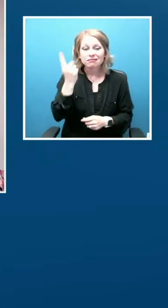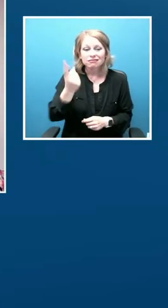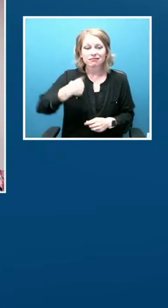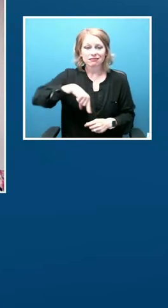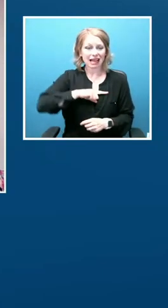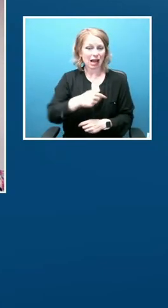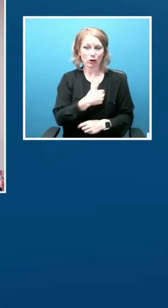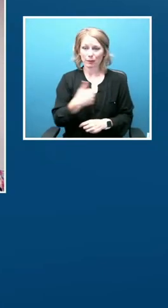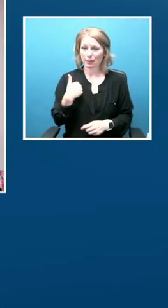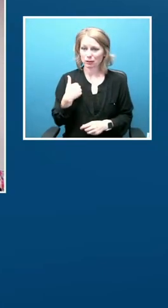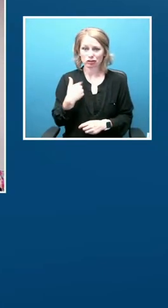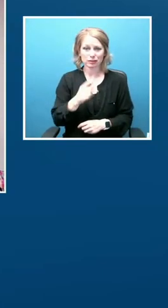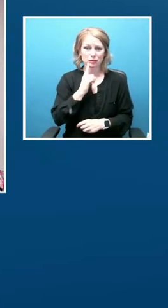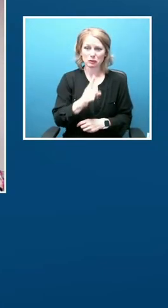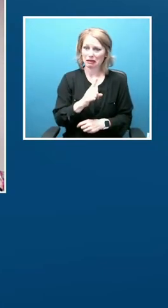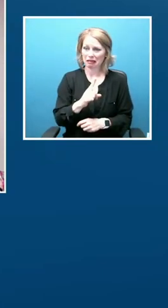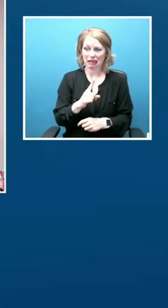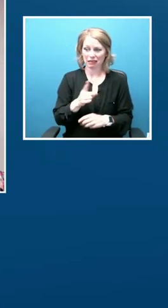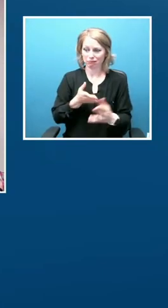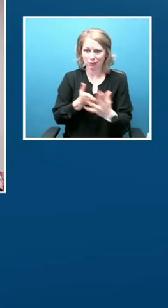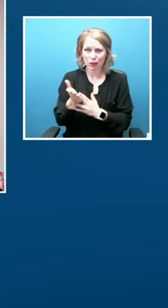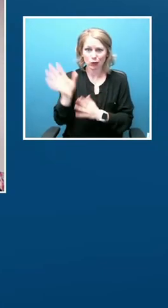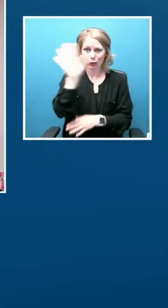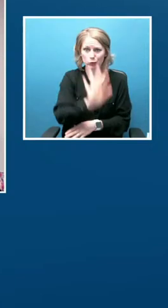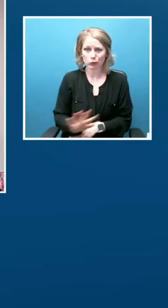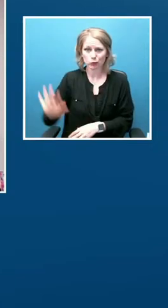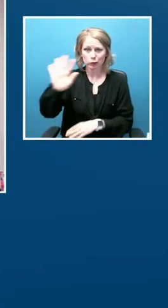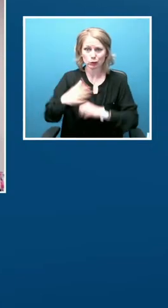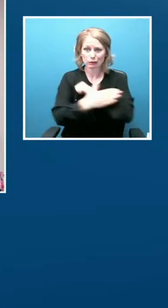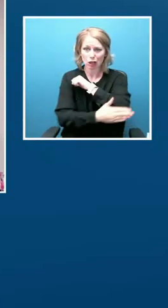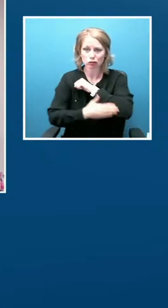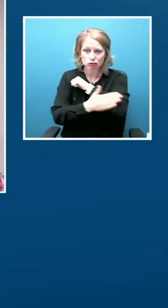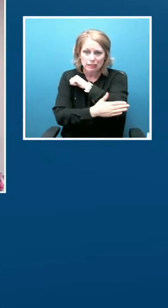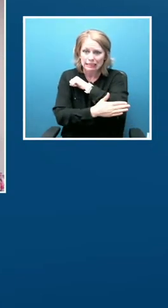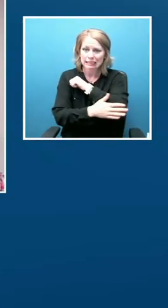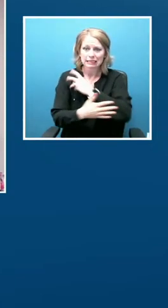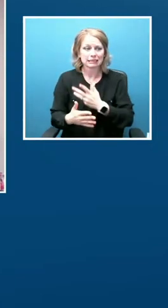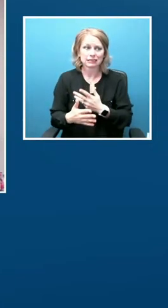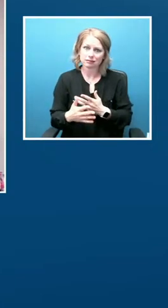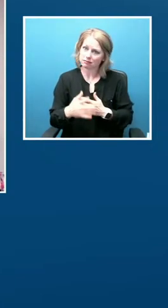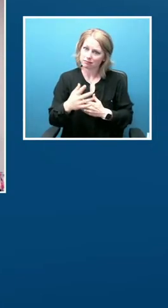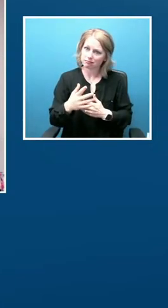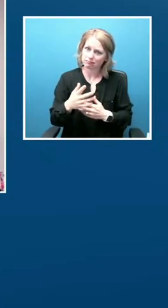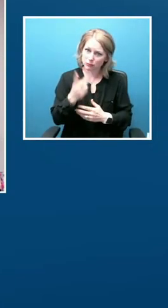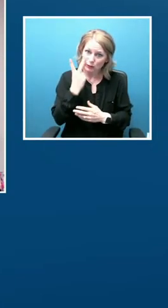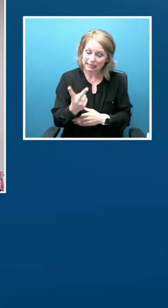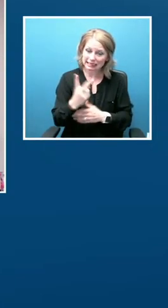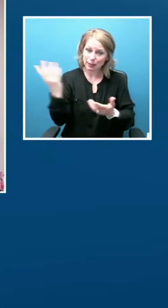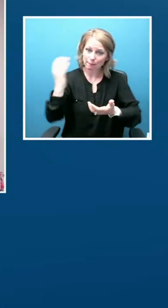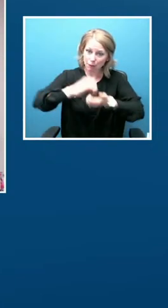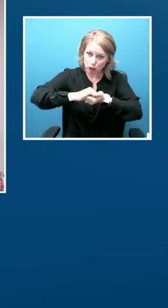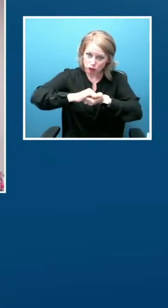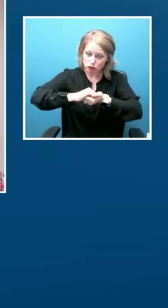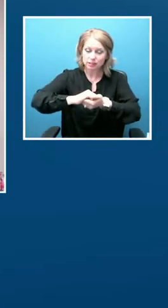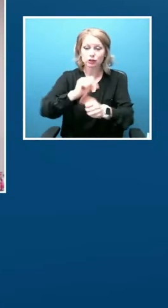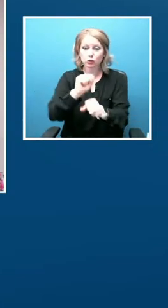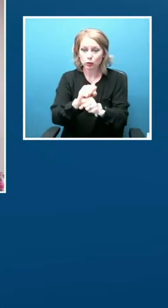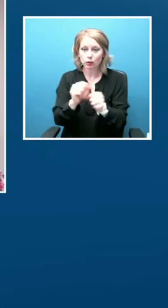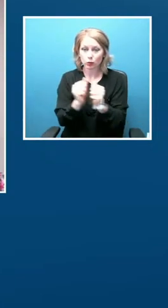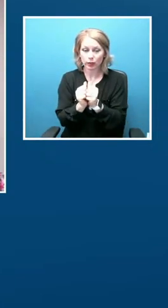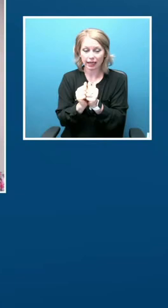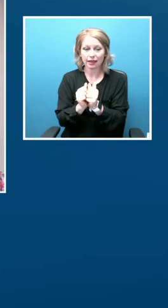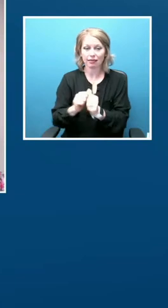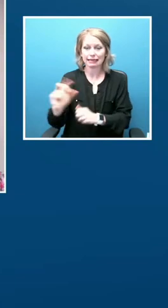involved in many aspects. And we see this as a partnership to work with the Democrat Party at the